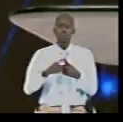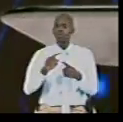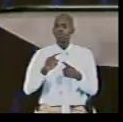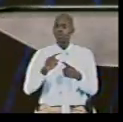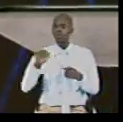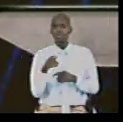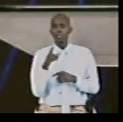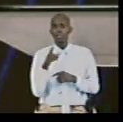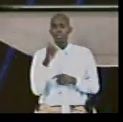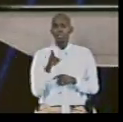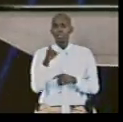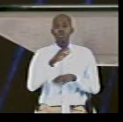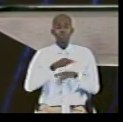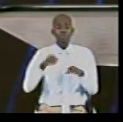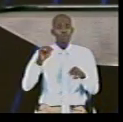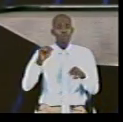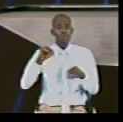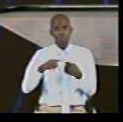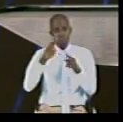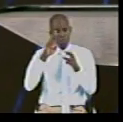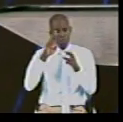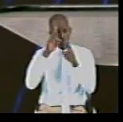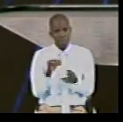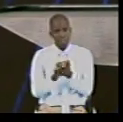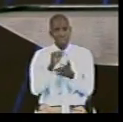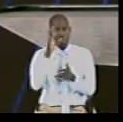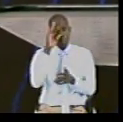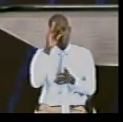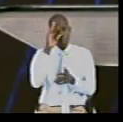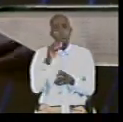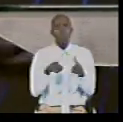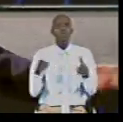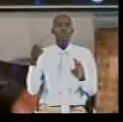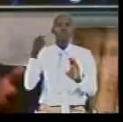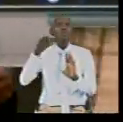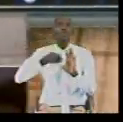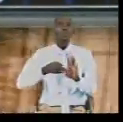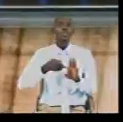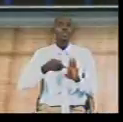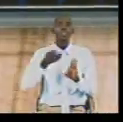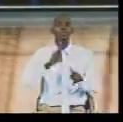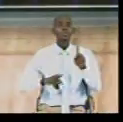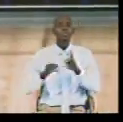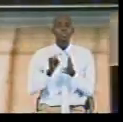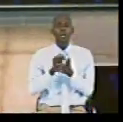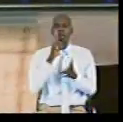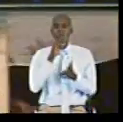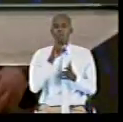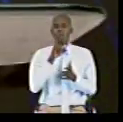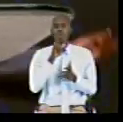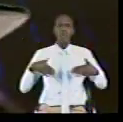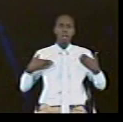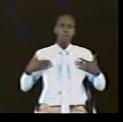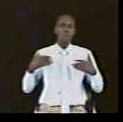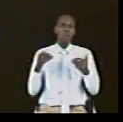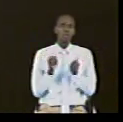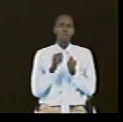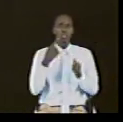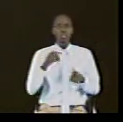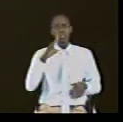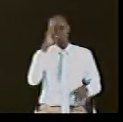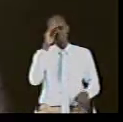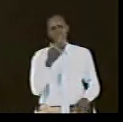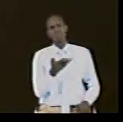the man, then we join the people who are unhappy with the man, and they're saying, oh, is he talking like